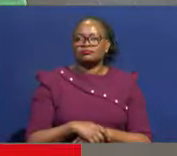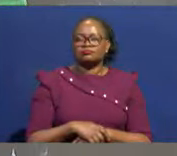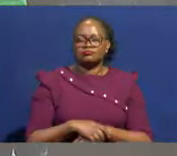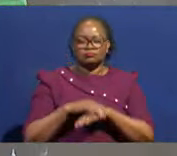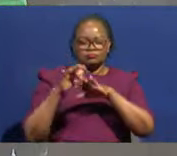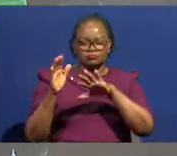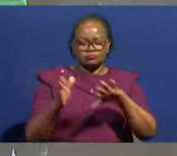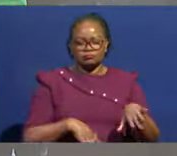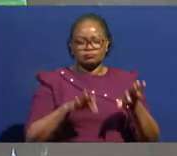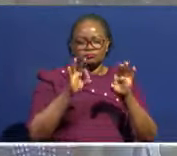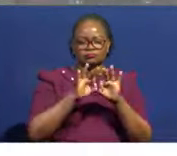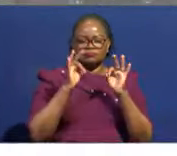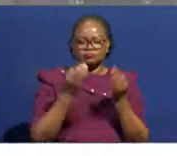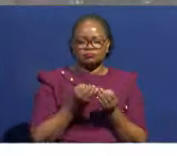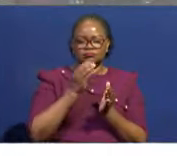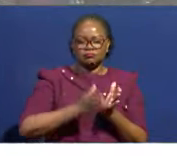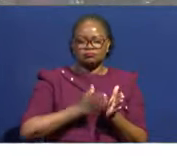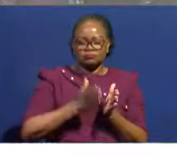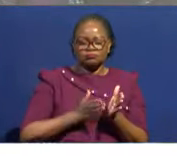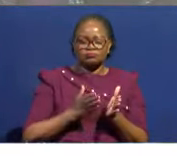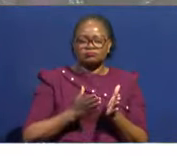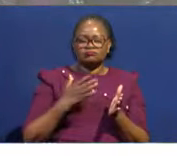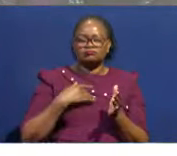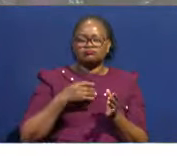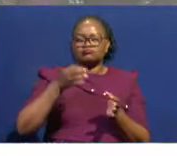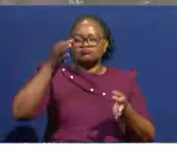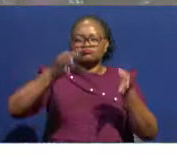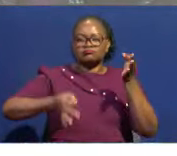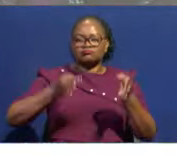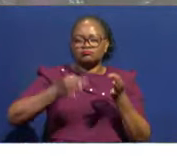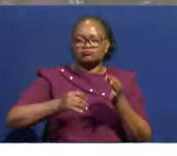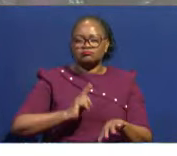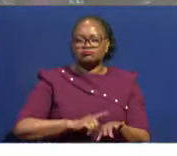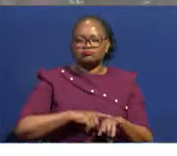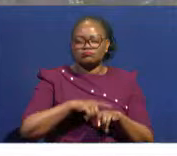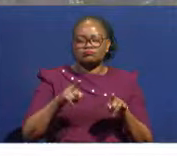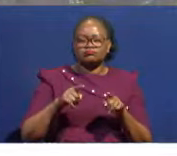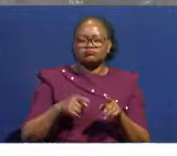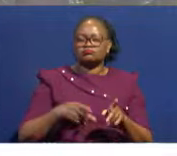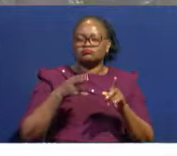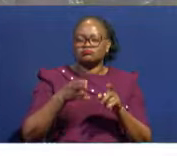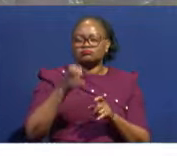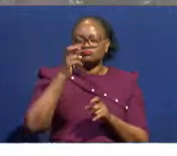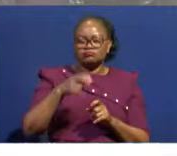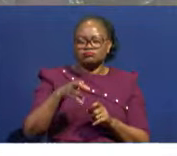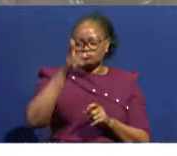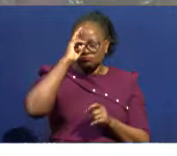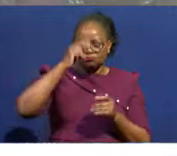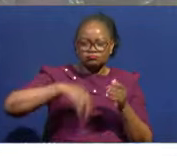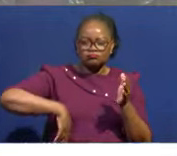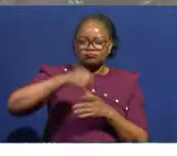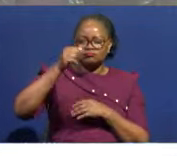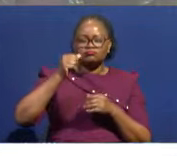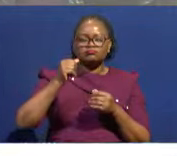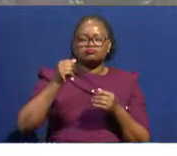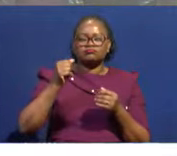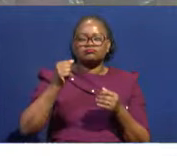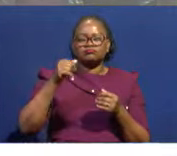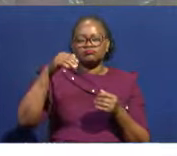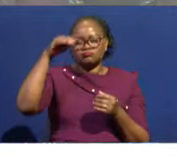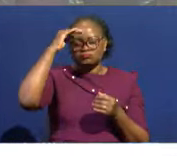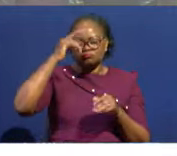Elsewhere, a family in Naivasha County seeking justice after their kin was allegedly shot by a police officer outside a nightclub during